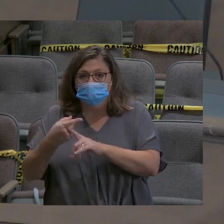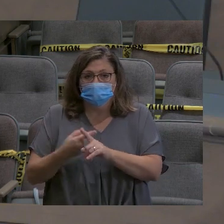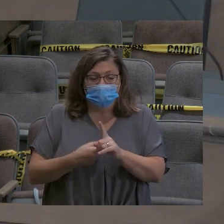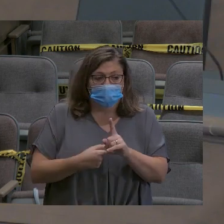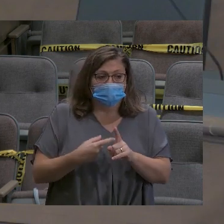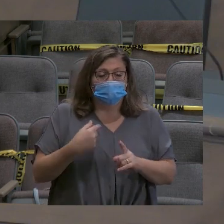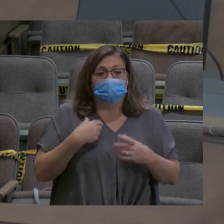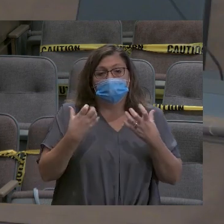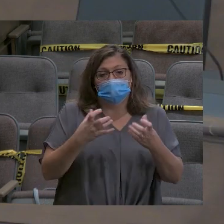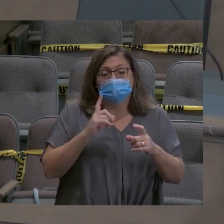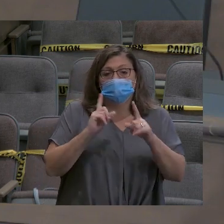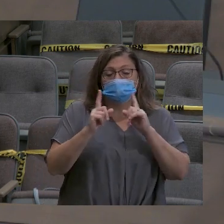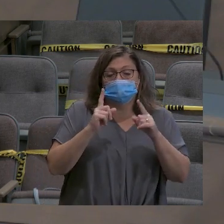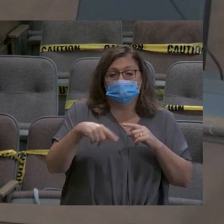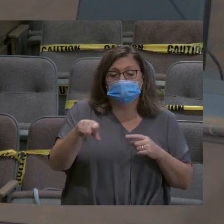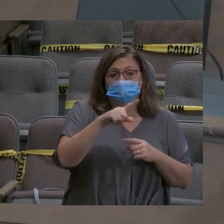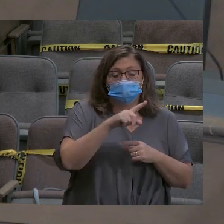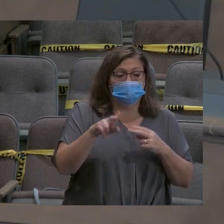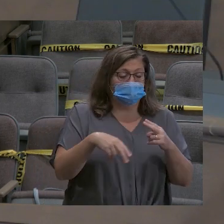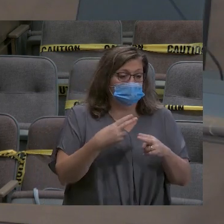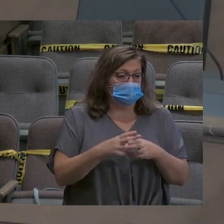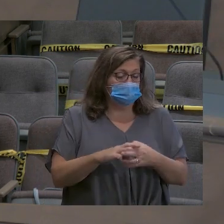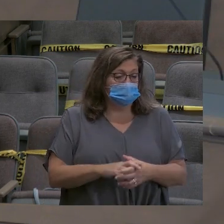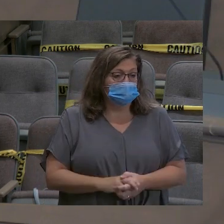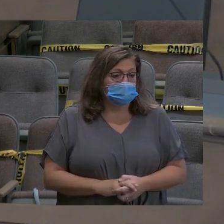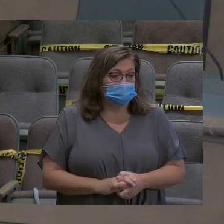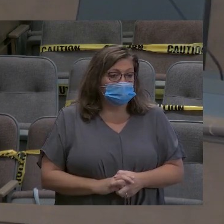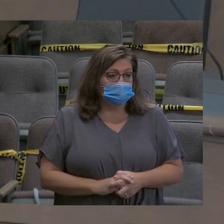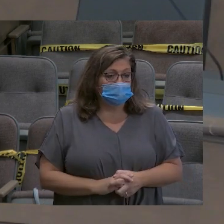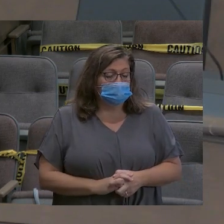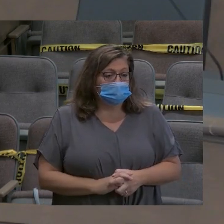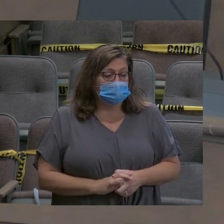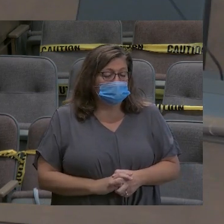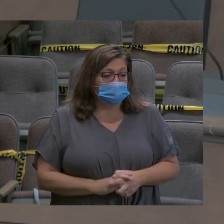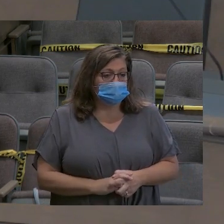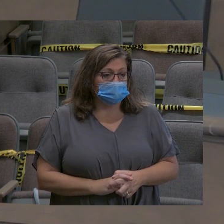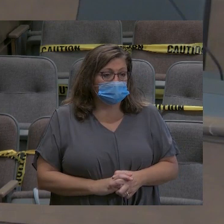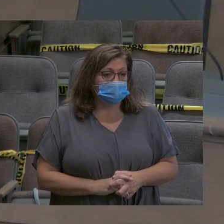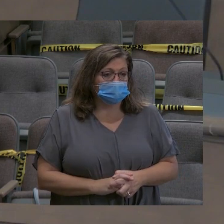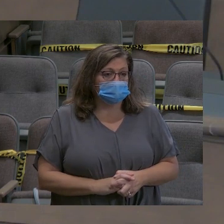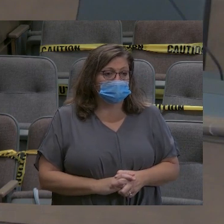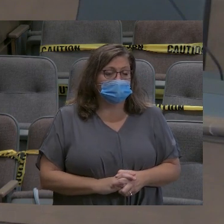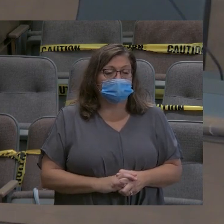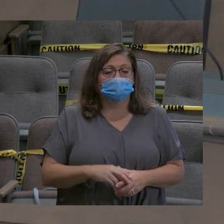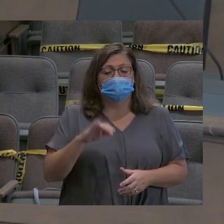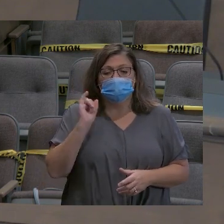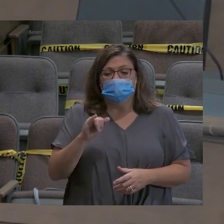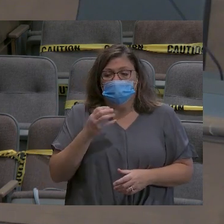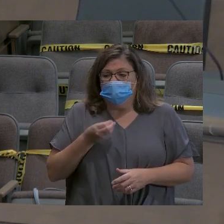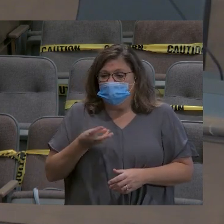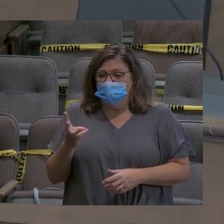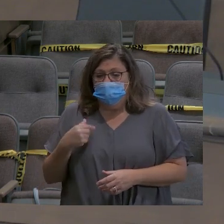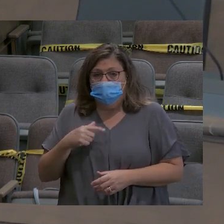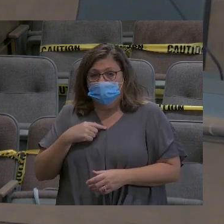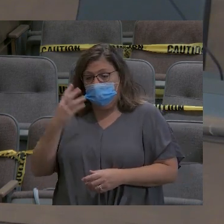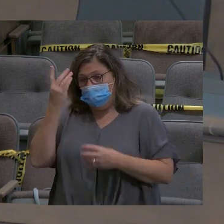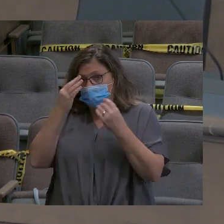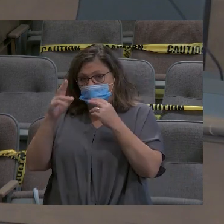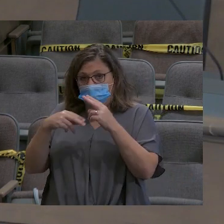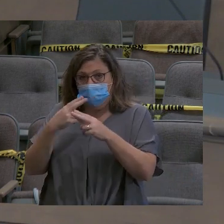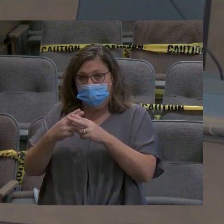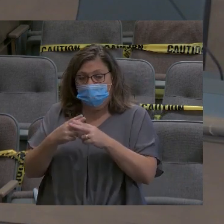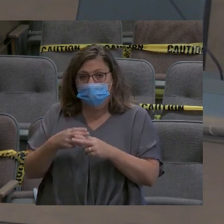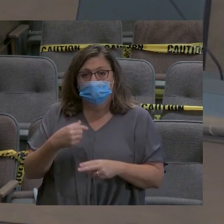want to speak to you about in closing is something that has been on very few of our mind, and that is the